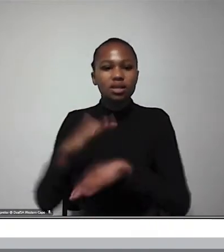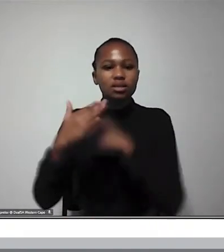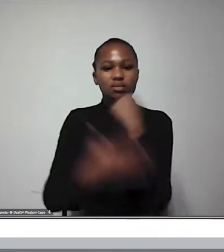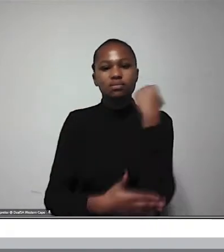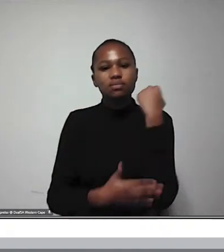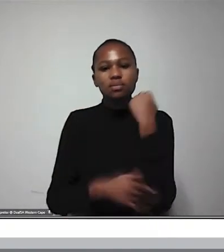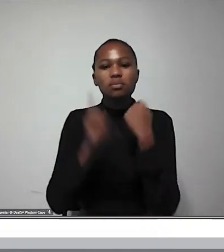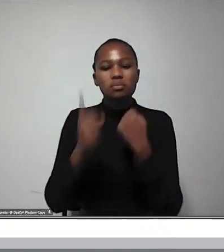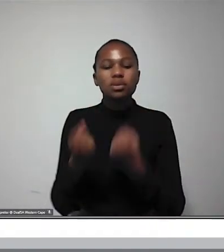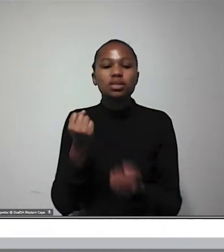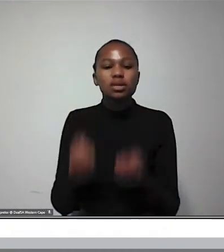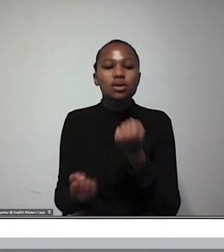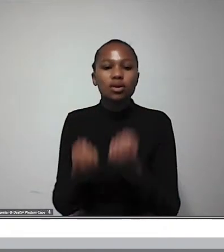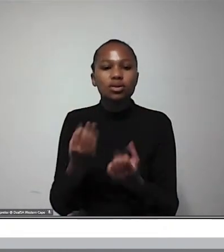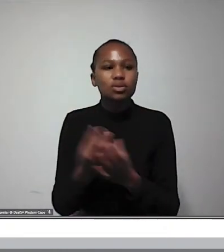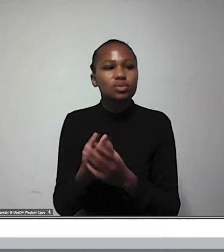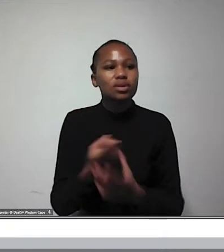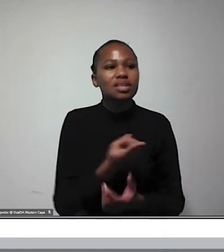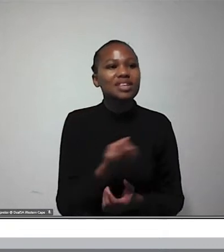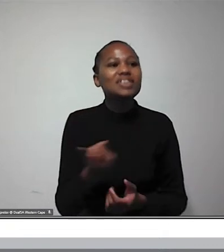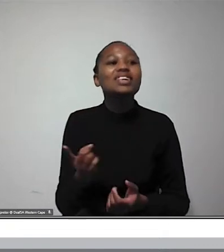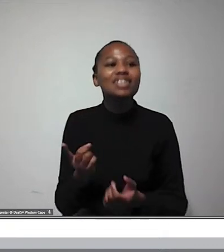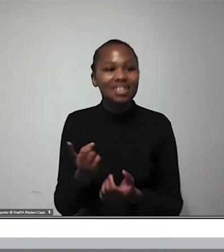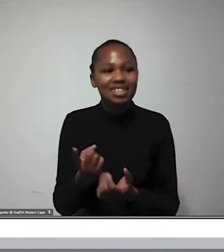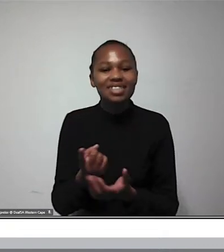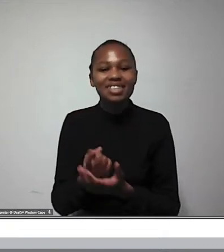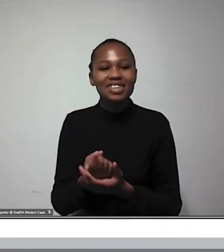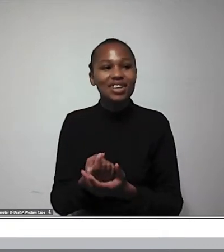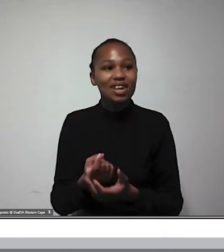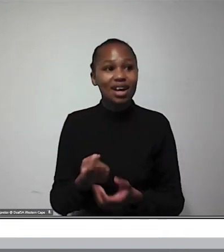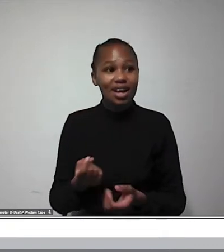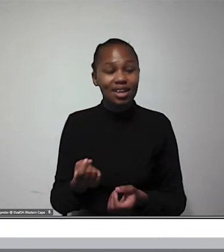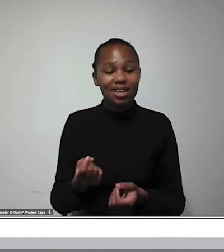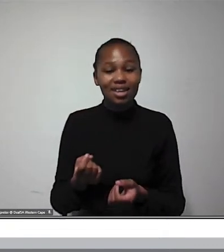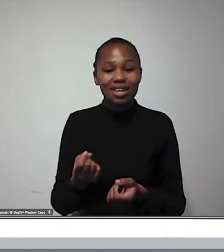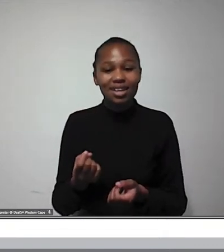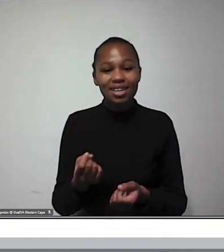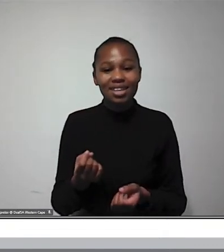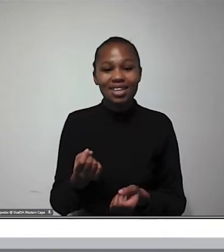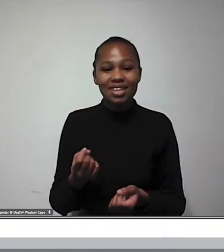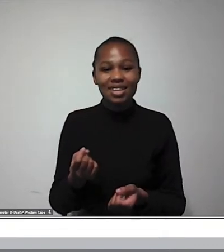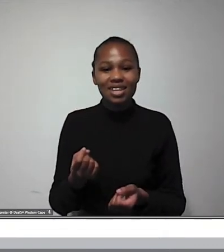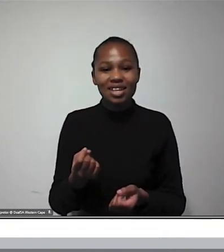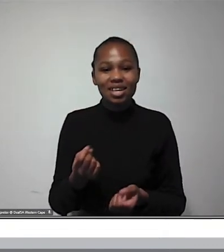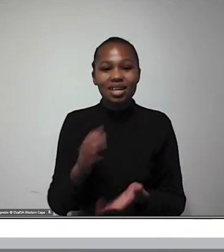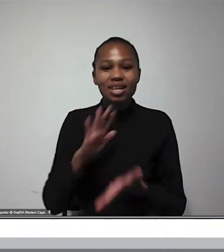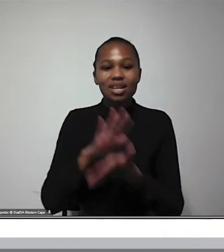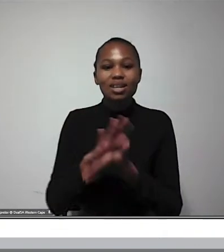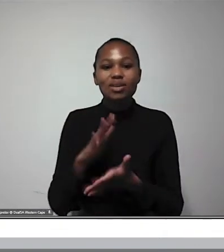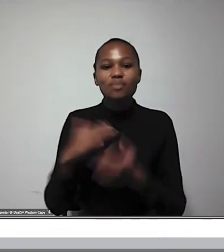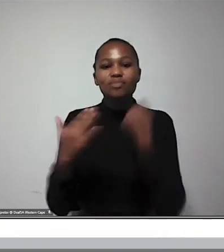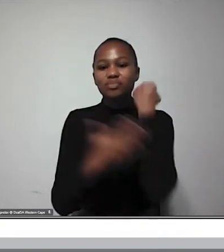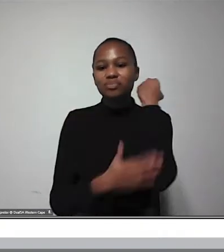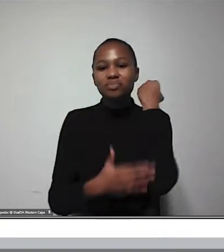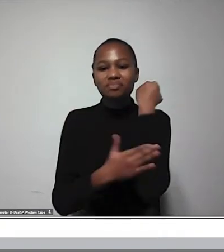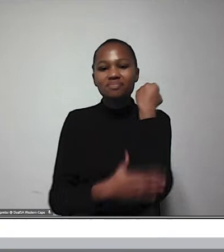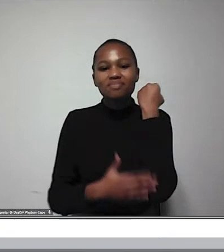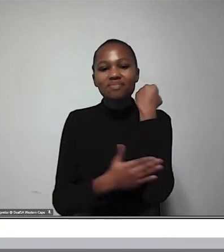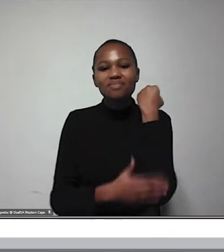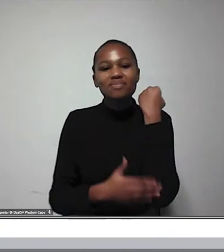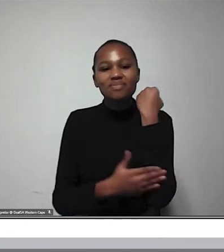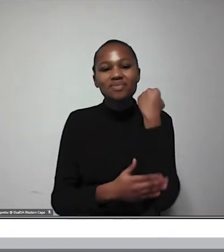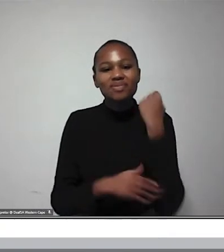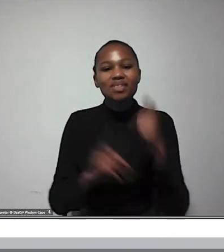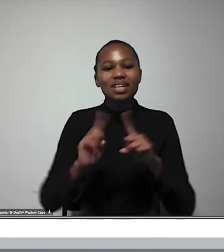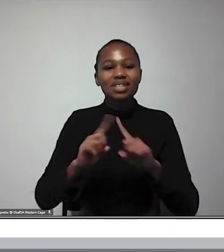them, trade agreements on goods as a customs union. And countries within the customs union have very different levels